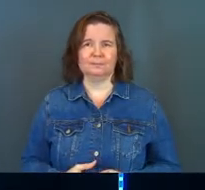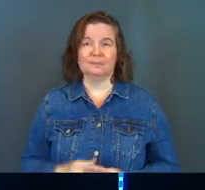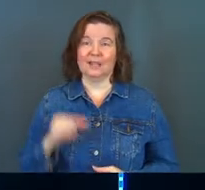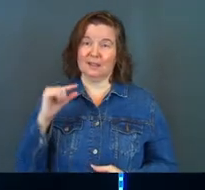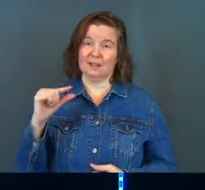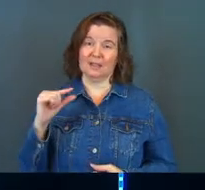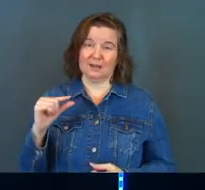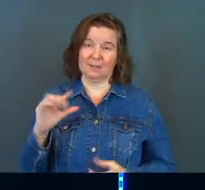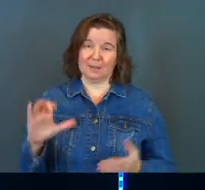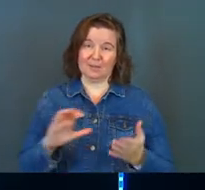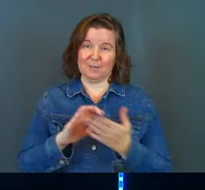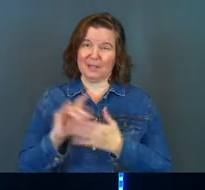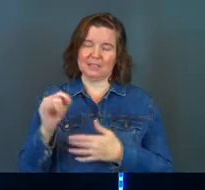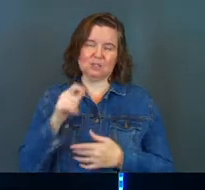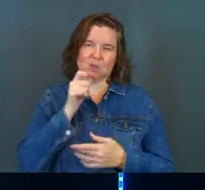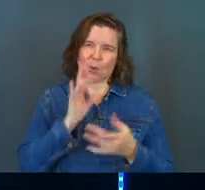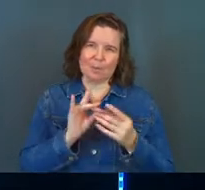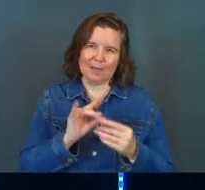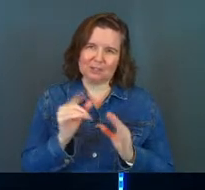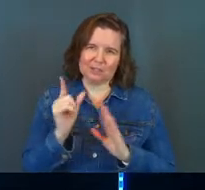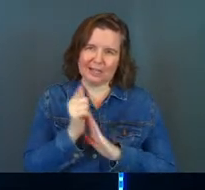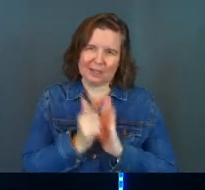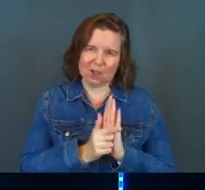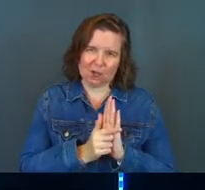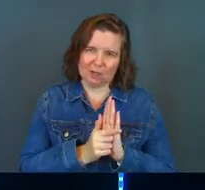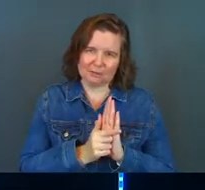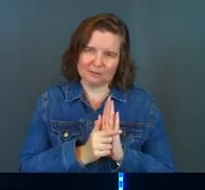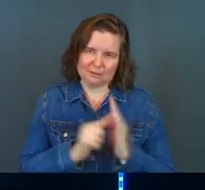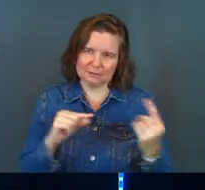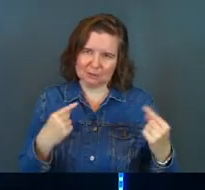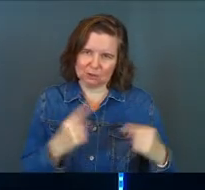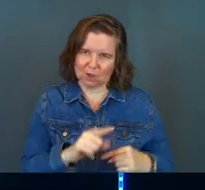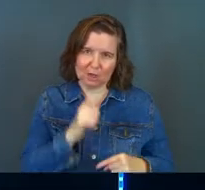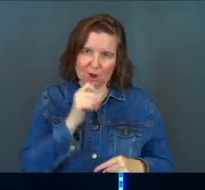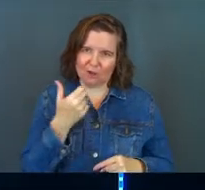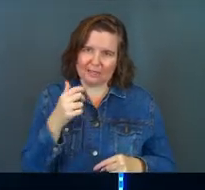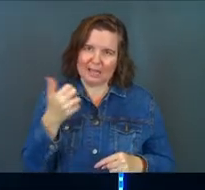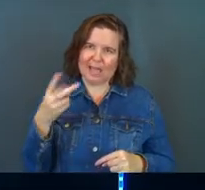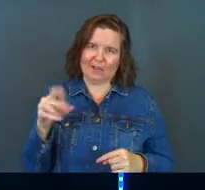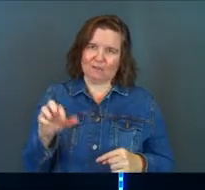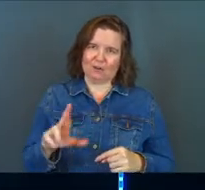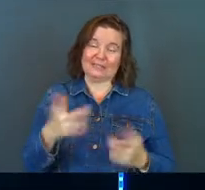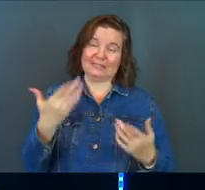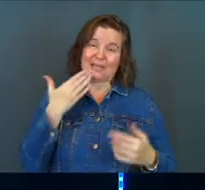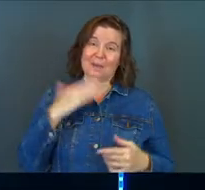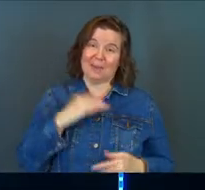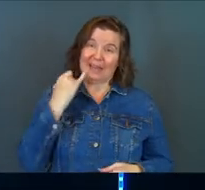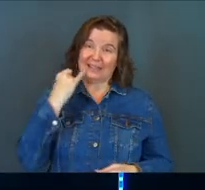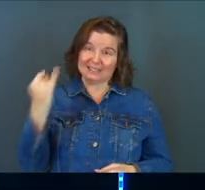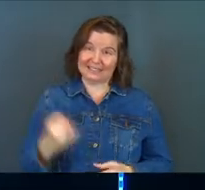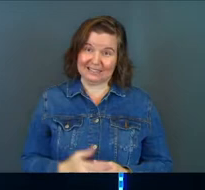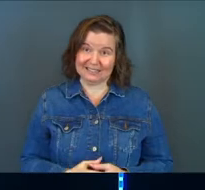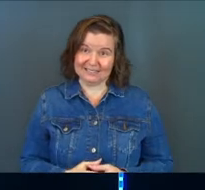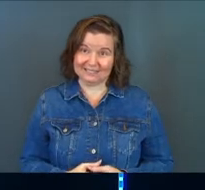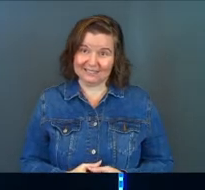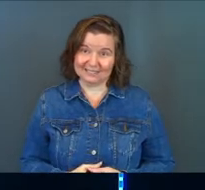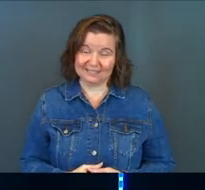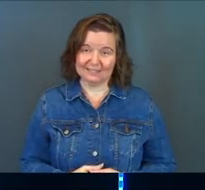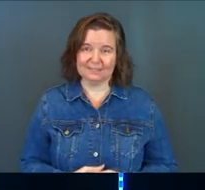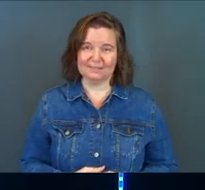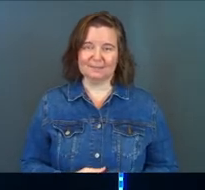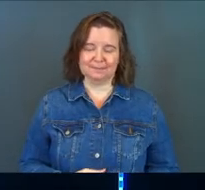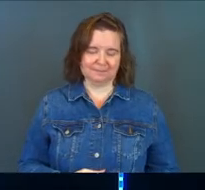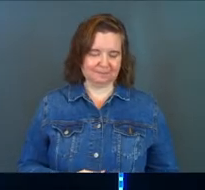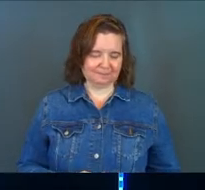Just a little marriage tip. Don't mention the in-laws. Hardly ever. Hardly ever. It's a bad idea.